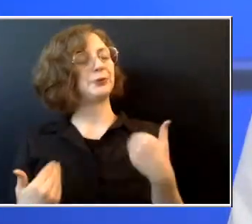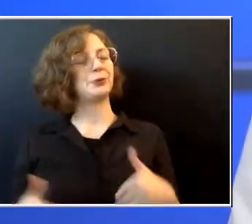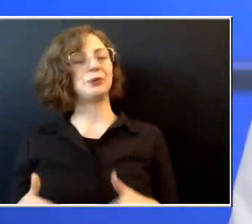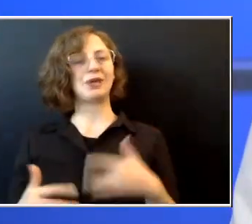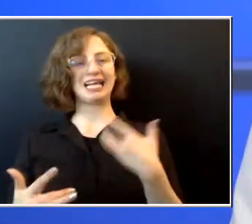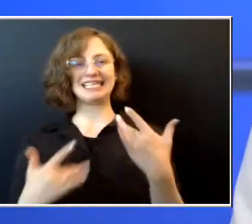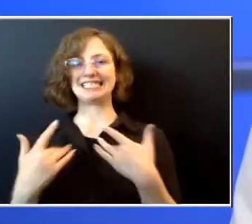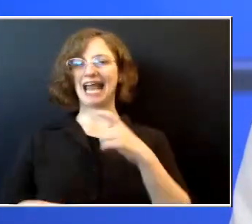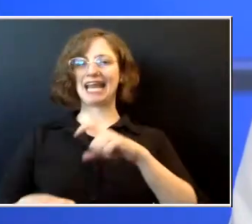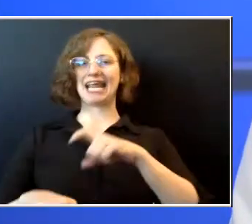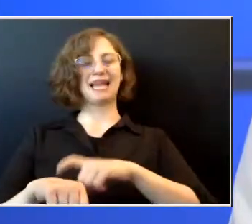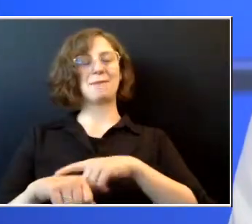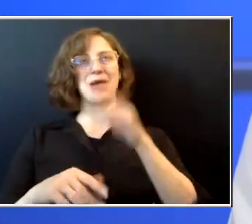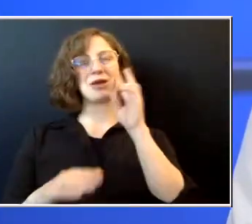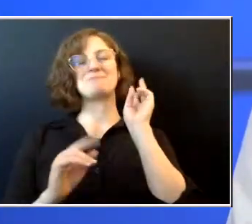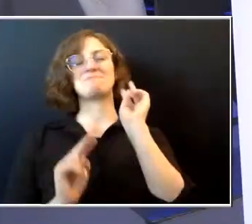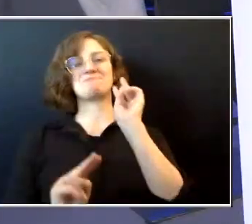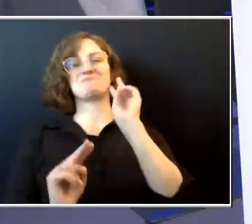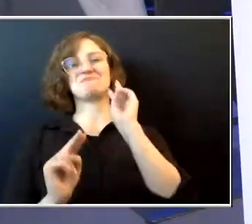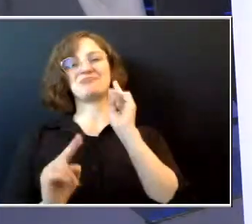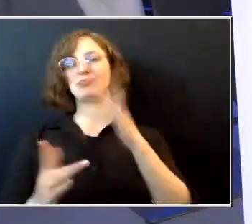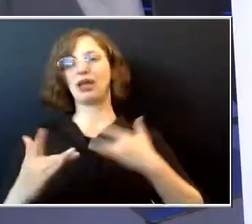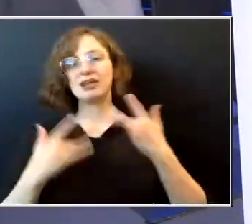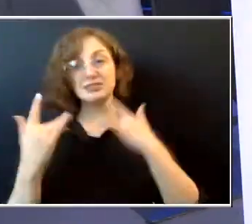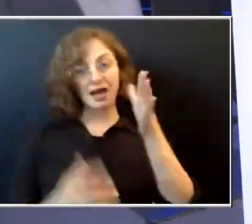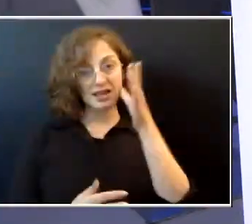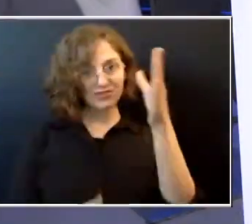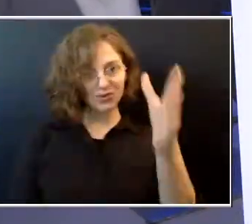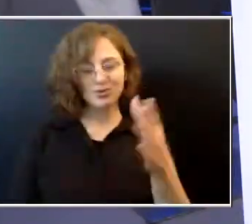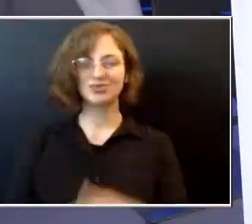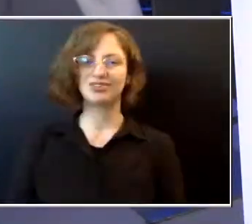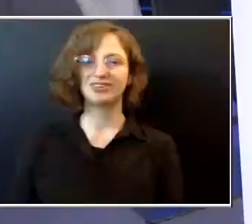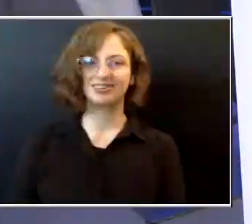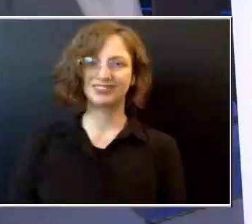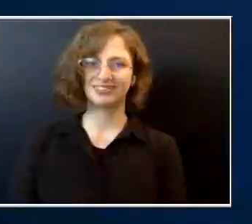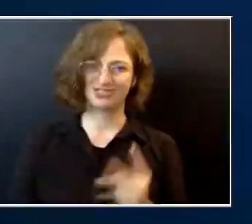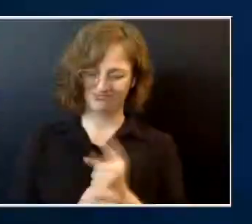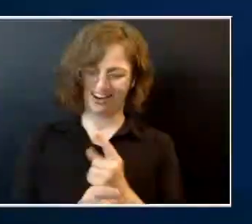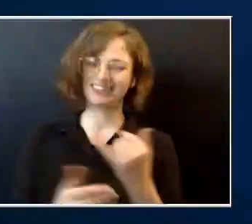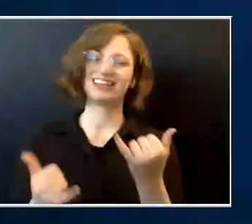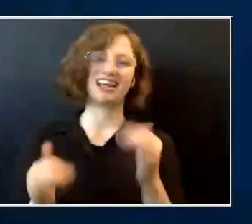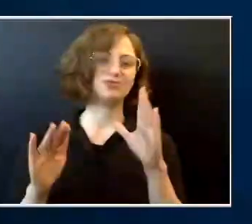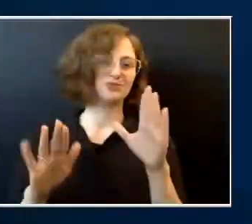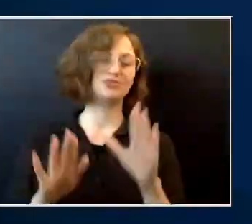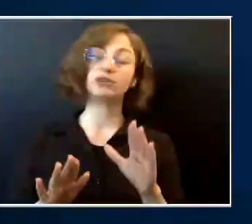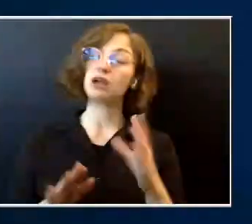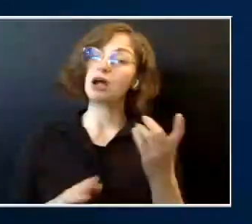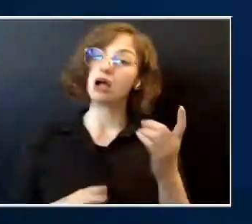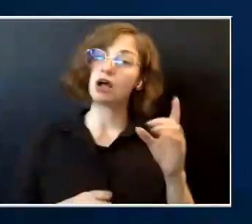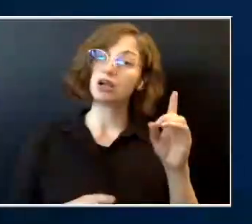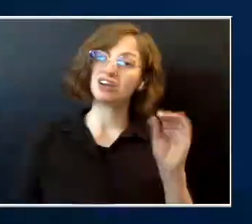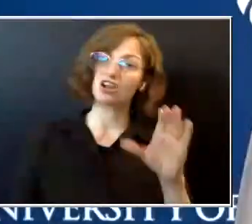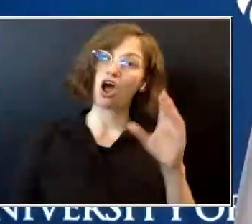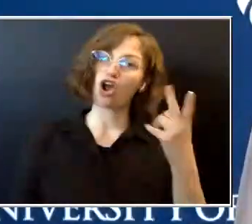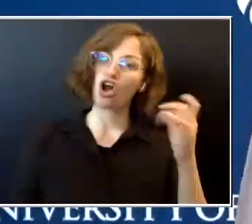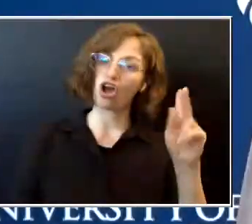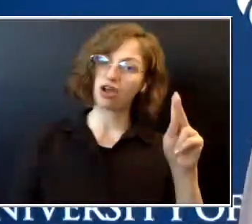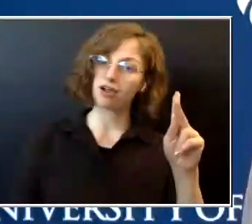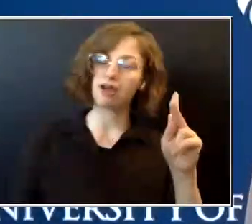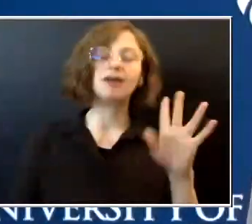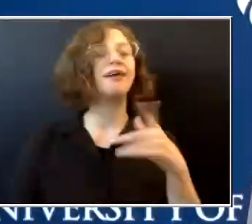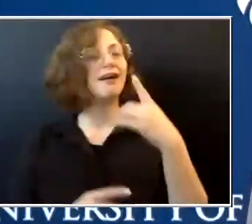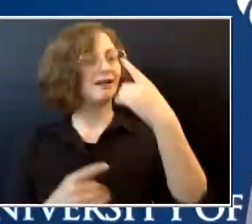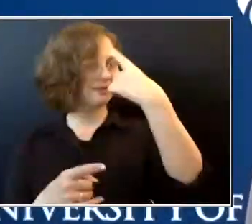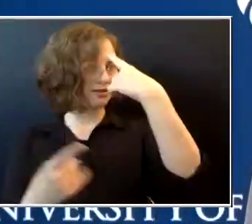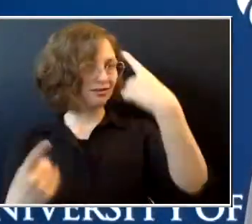exciting future. You know, it is. It's the greatest day right here. Doc Hawk. Yeah, I would agree. Research is important. Even more important, going